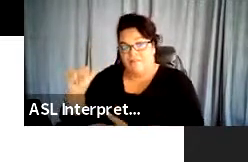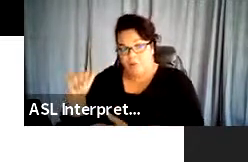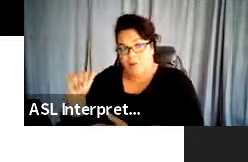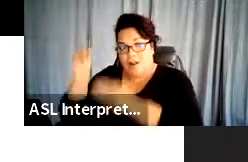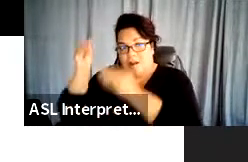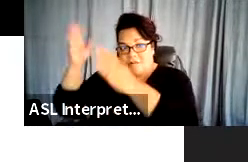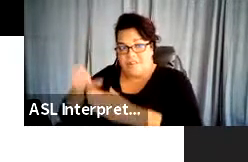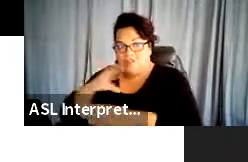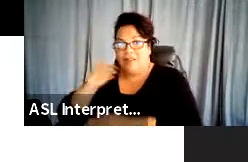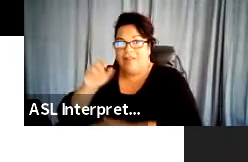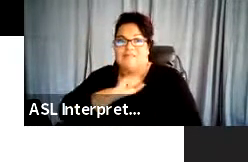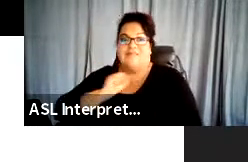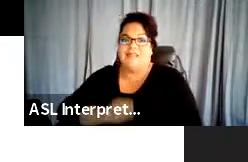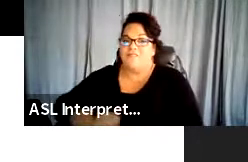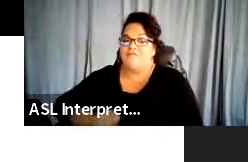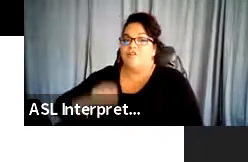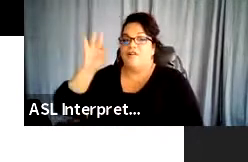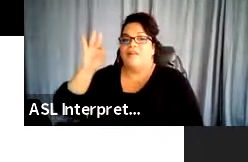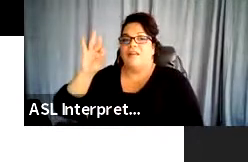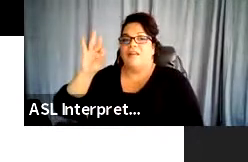researching queer comics and zines.